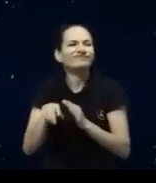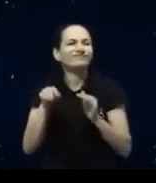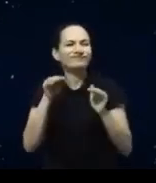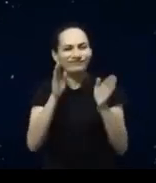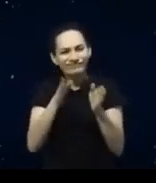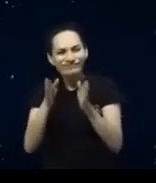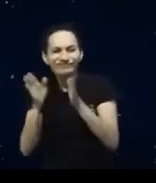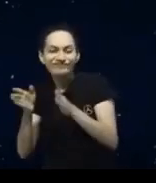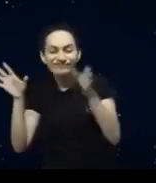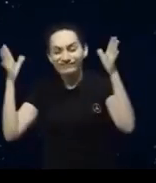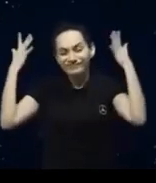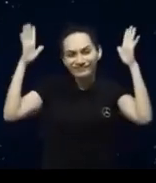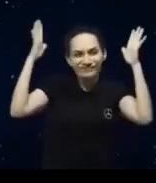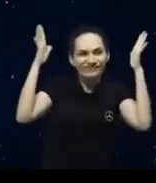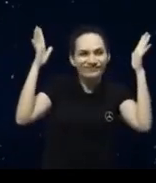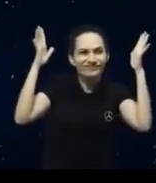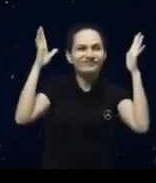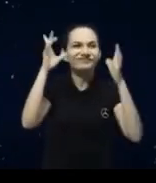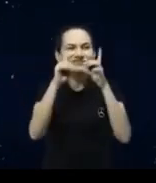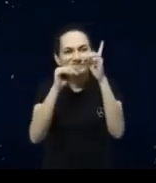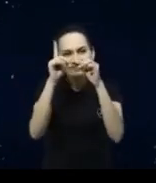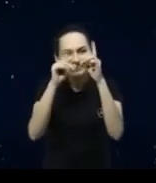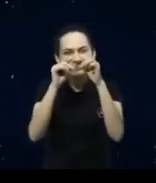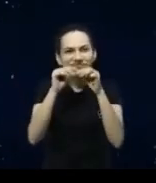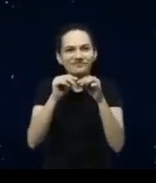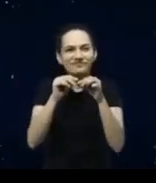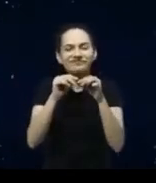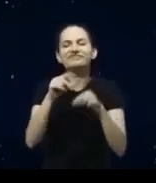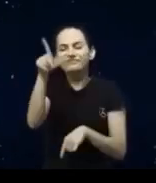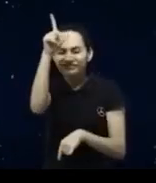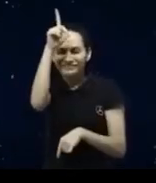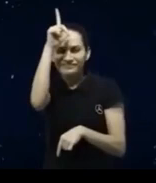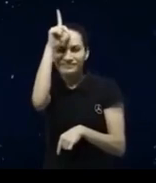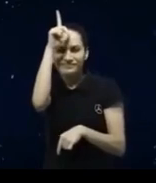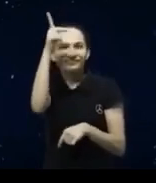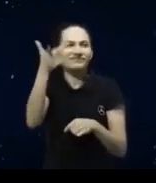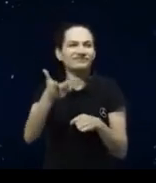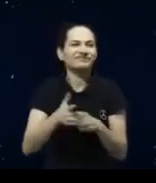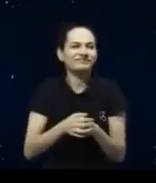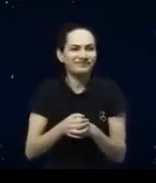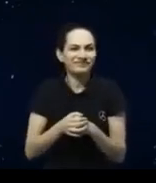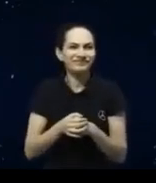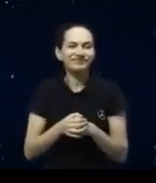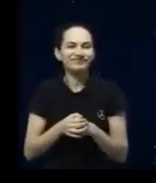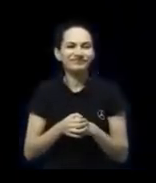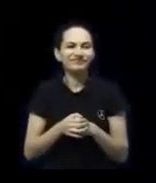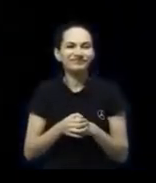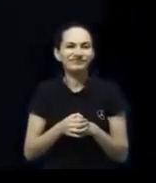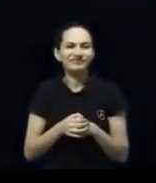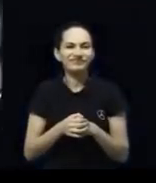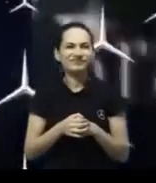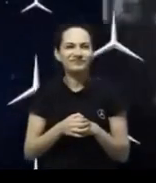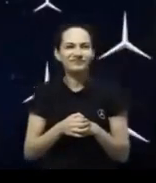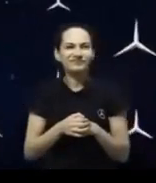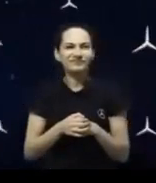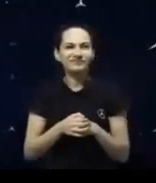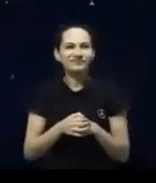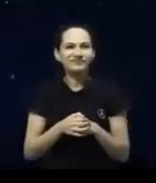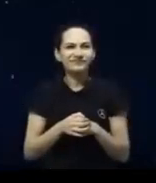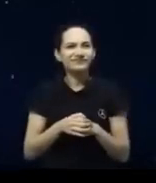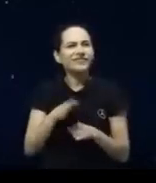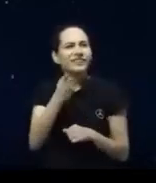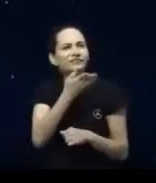marketing. Congratulations from your friends at Mercedes-Benz Vans in Stuttgart.